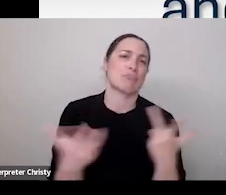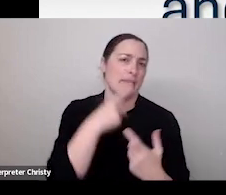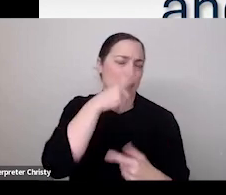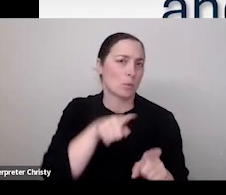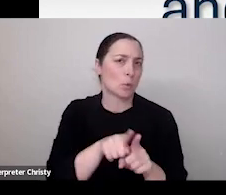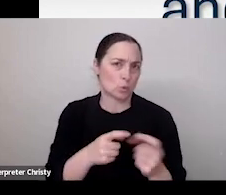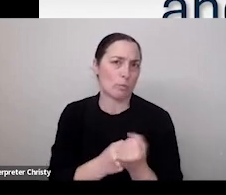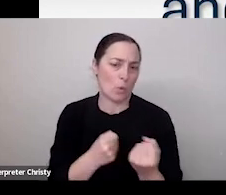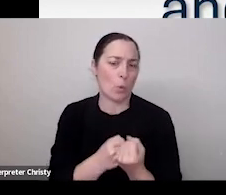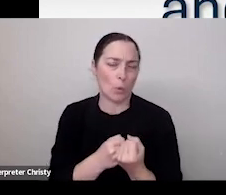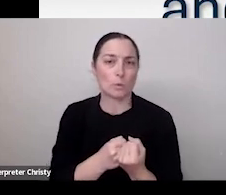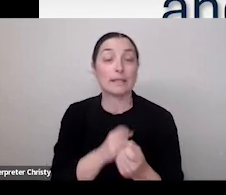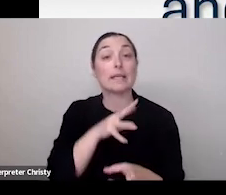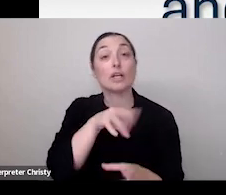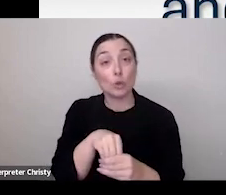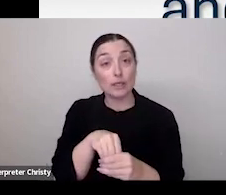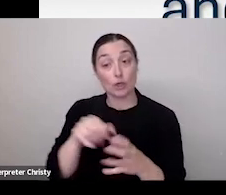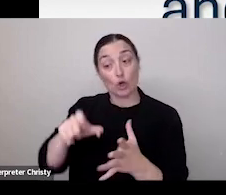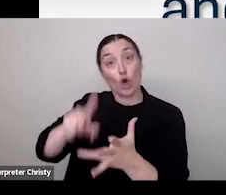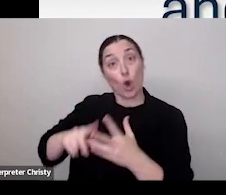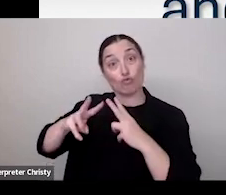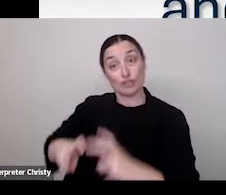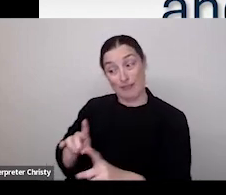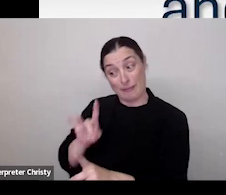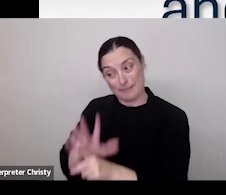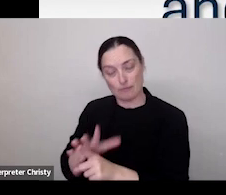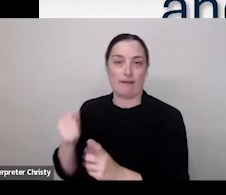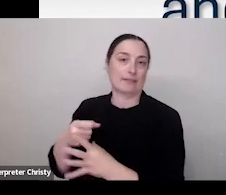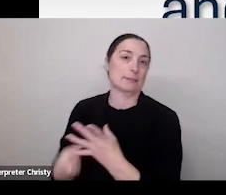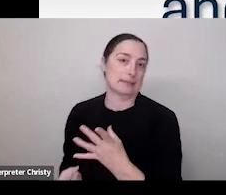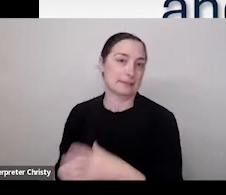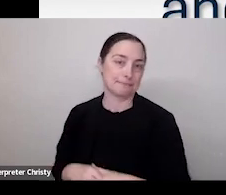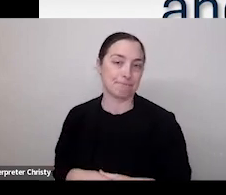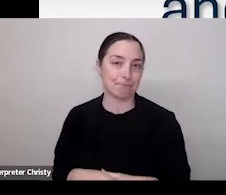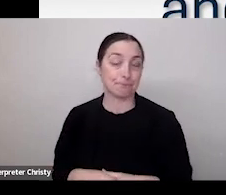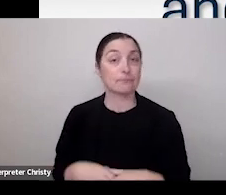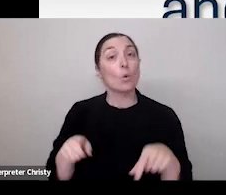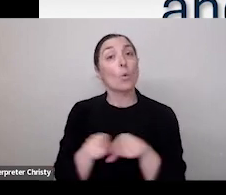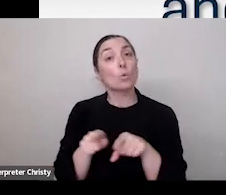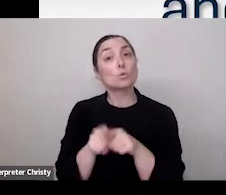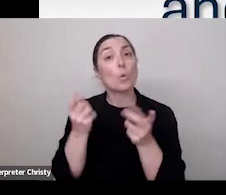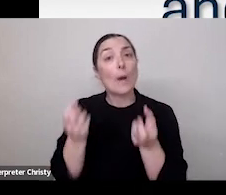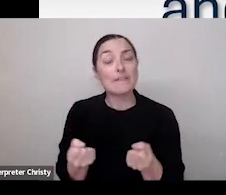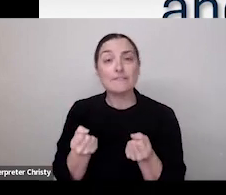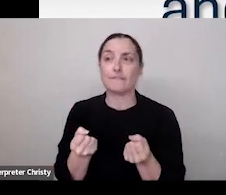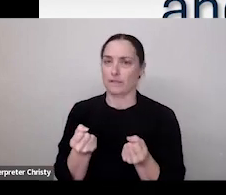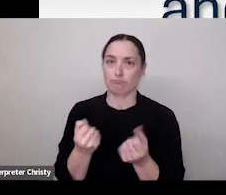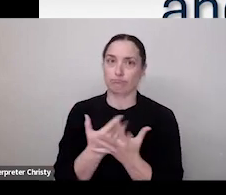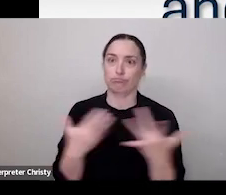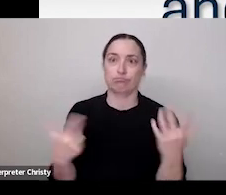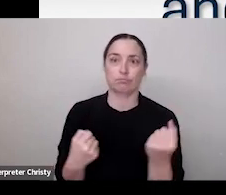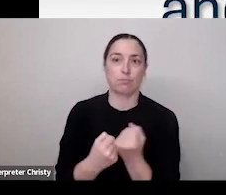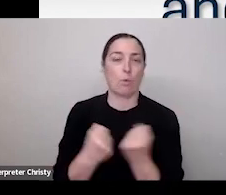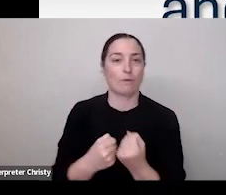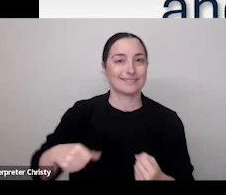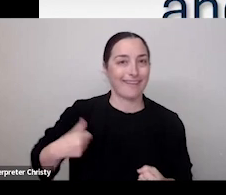work, including co-researchers with lived experience of disability. We also have had involvement of a number of support staff,